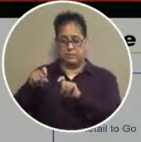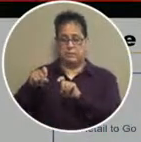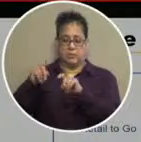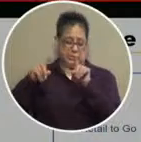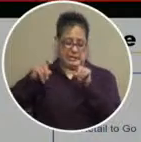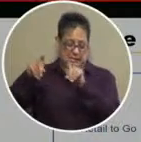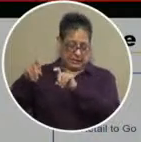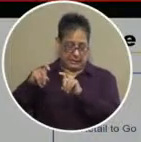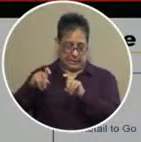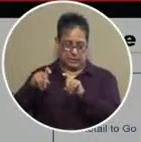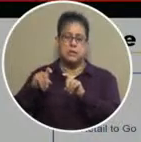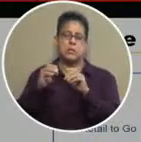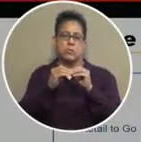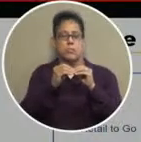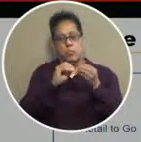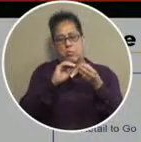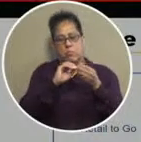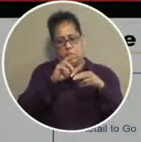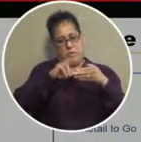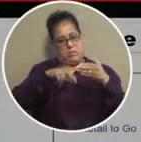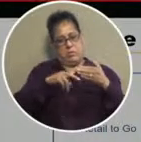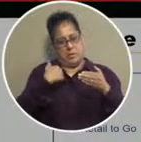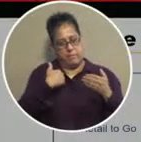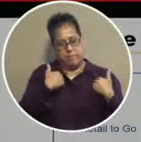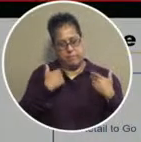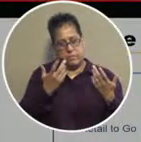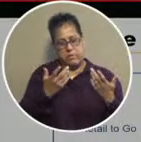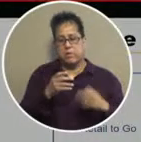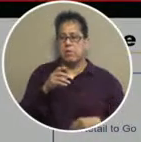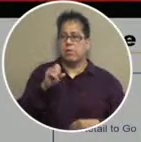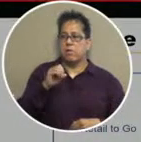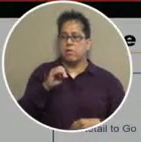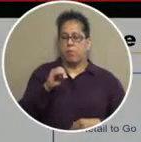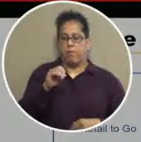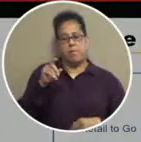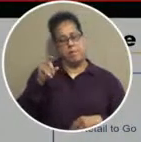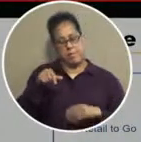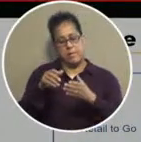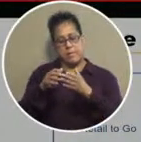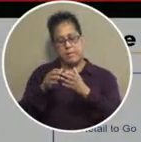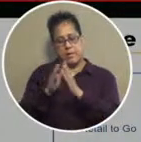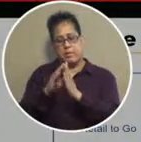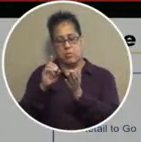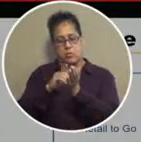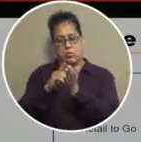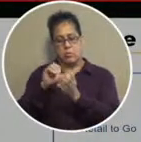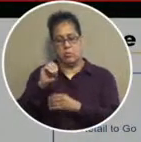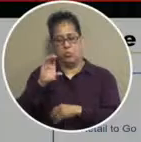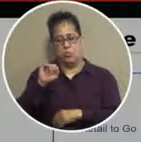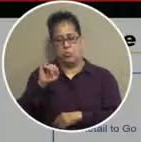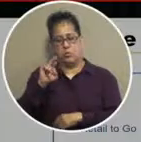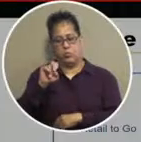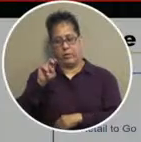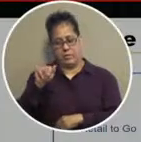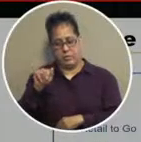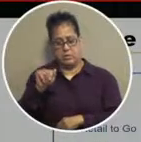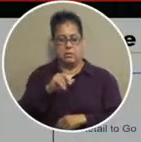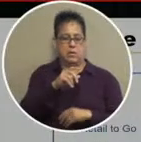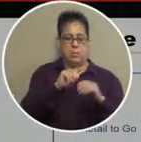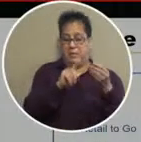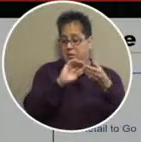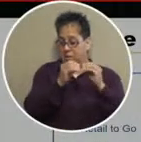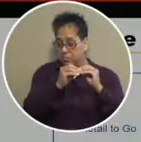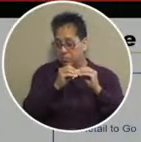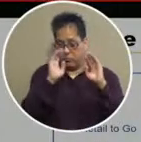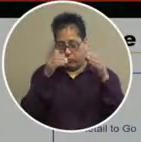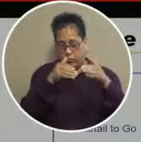next presentation, which I think you need to wait to hear as we talk about that. But the numbers we look at are